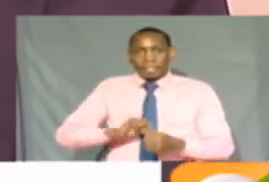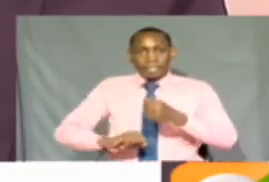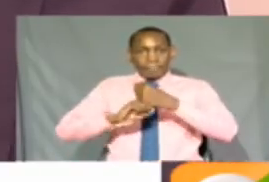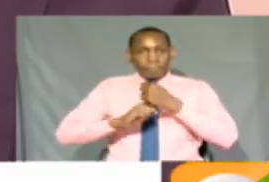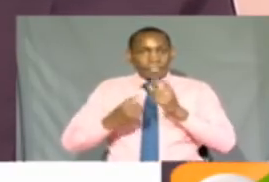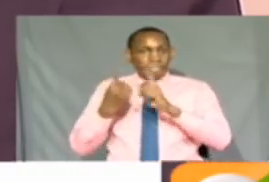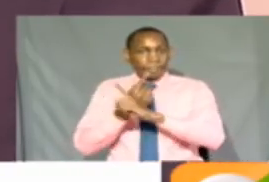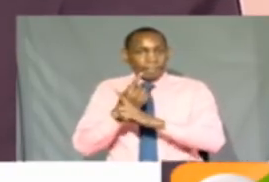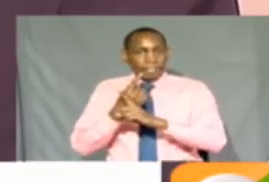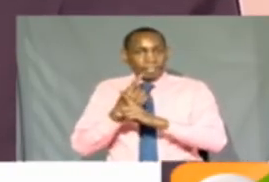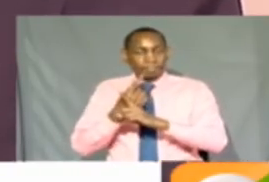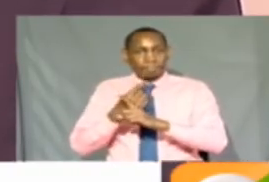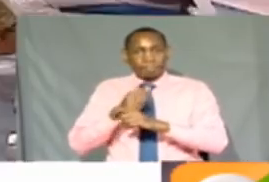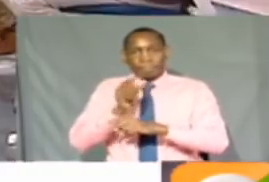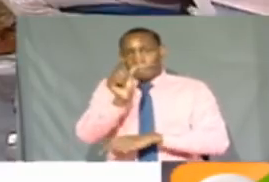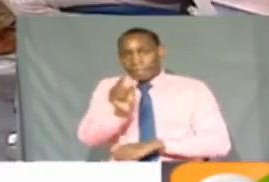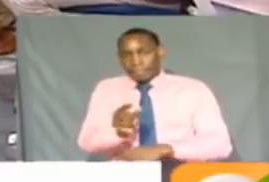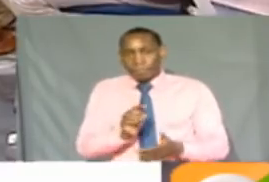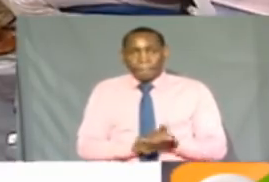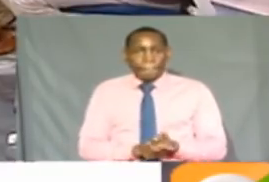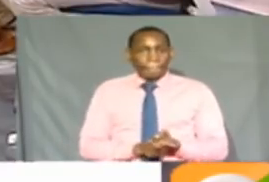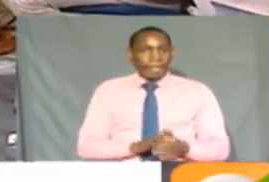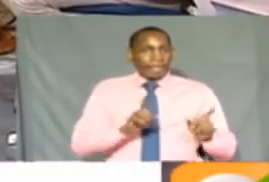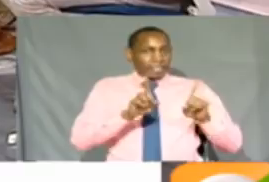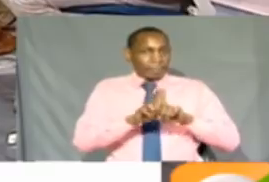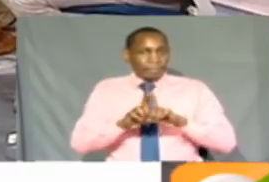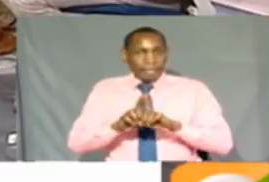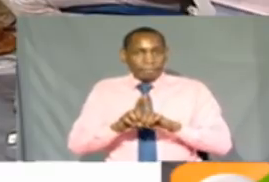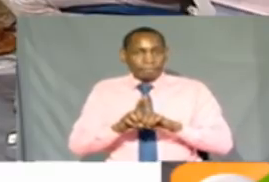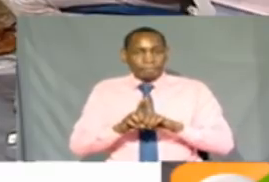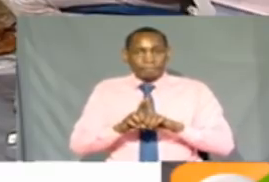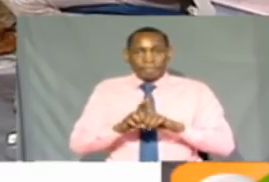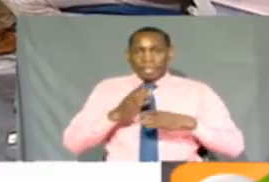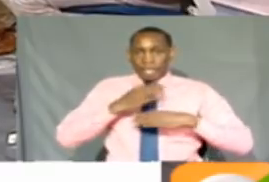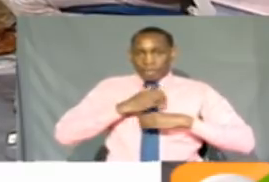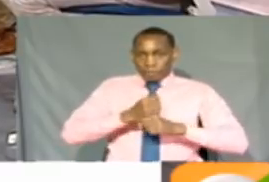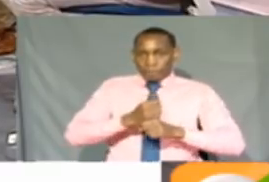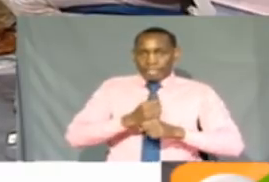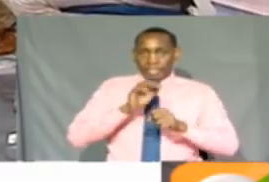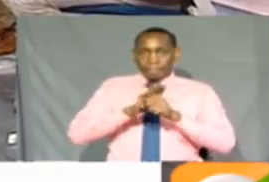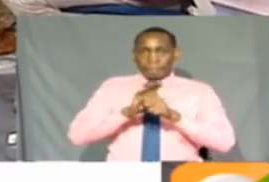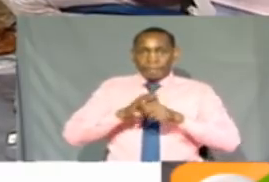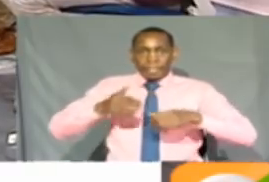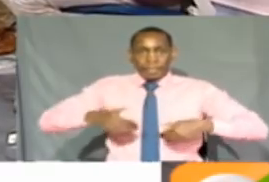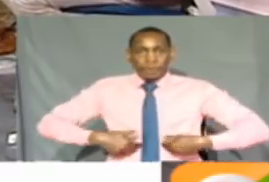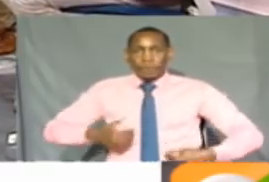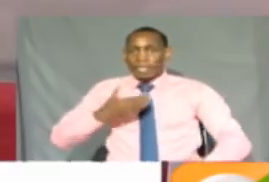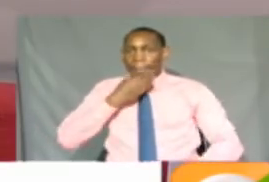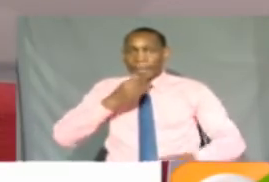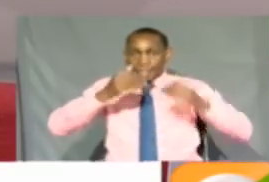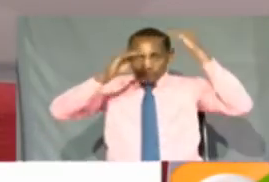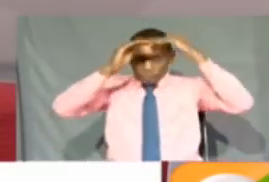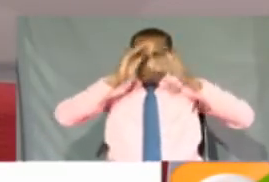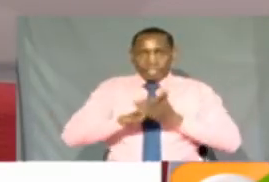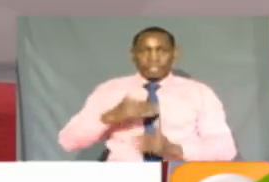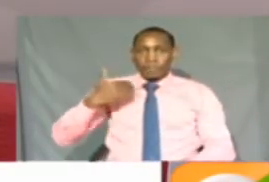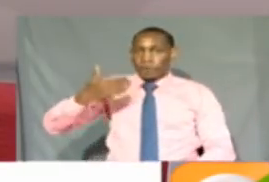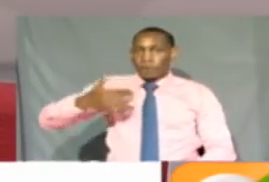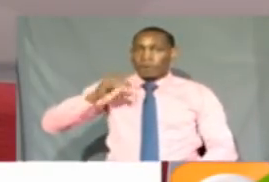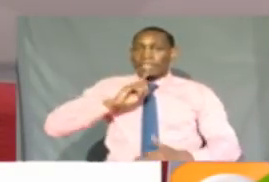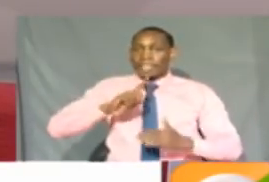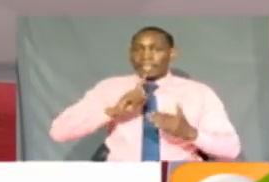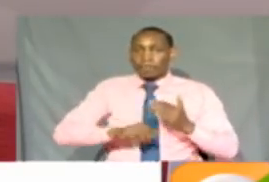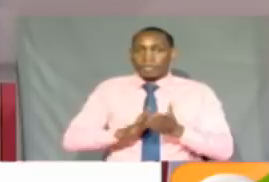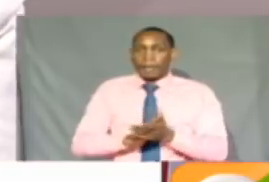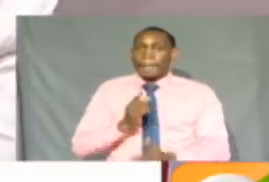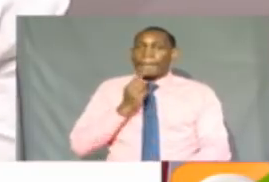else. And let me hear from you in terms of what is this doing to the self-esteem of a lot of young men on campus. You know, we keep talking about the boy